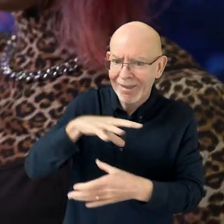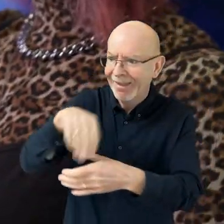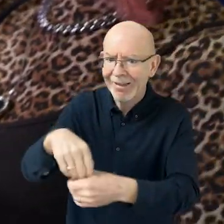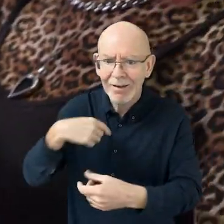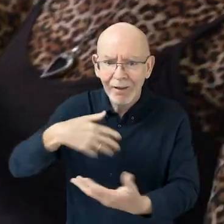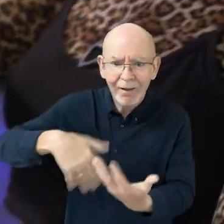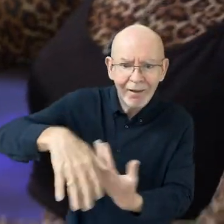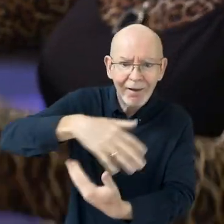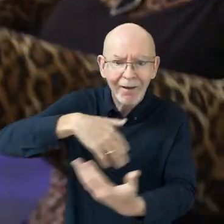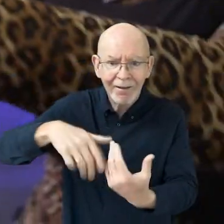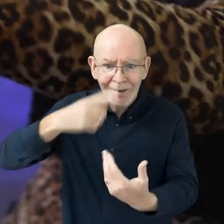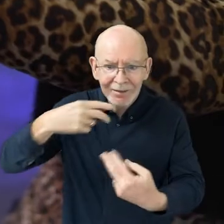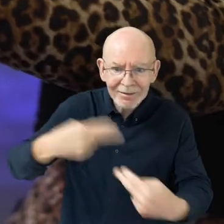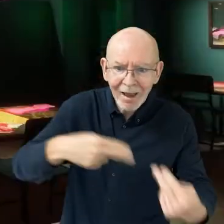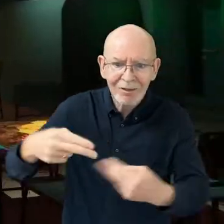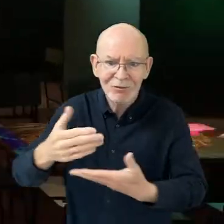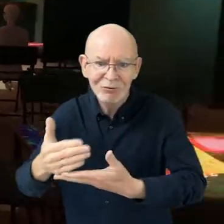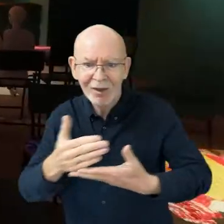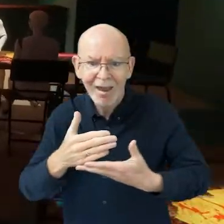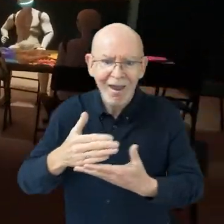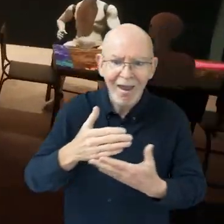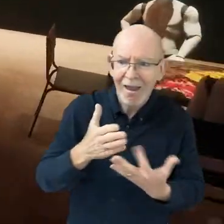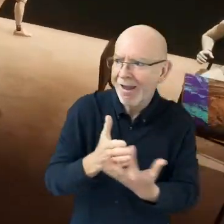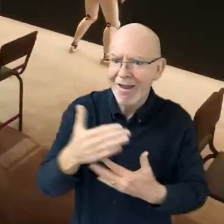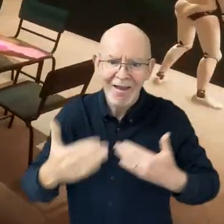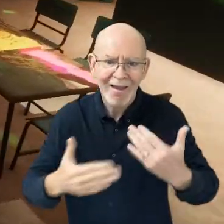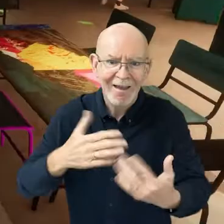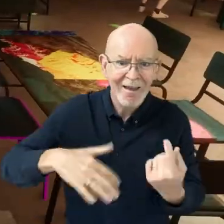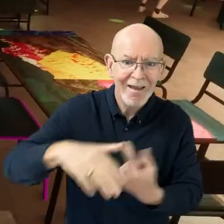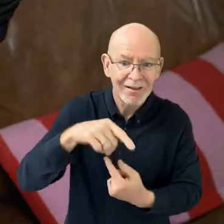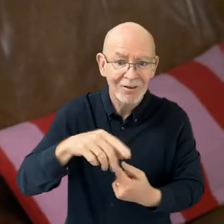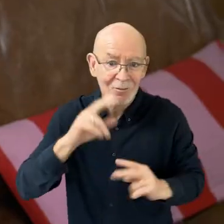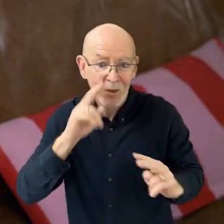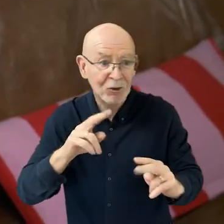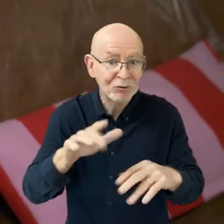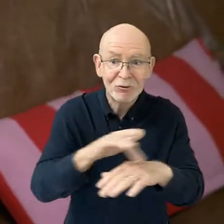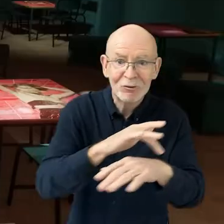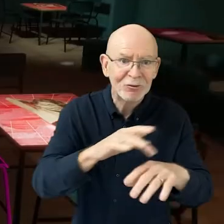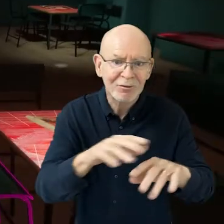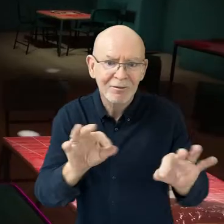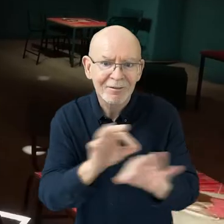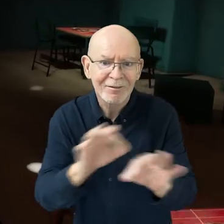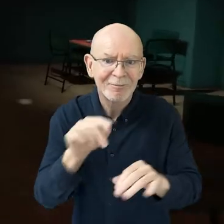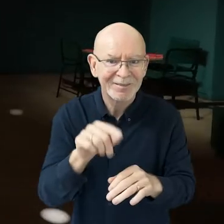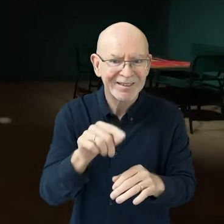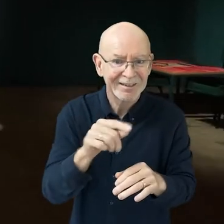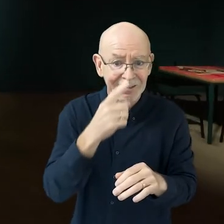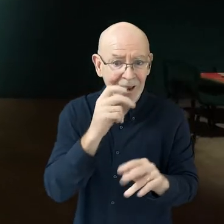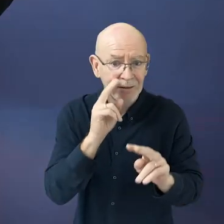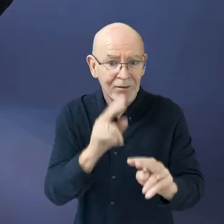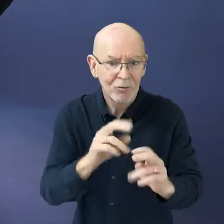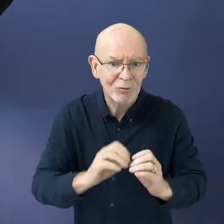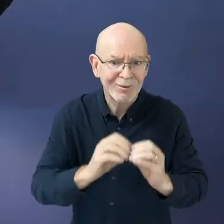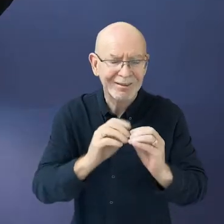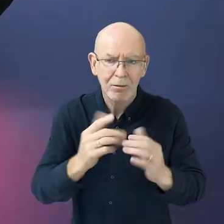each other and dance and share experiences together socially and watch live performance music. And in that